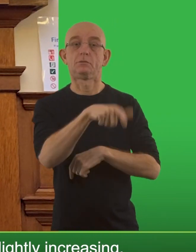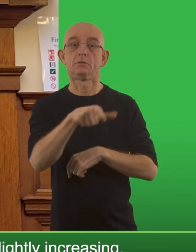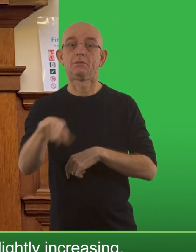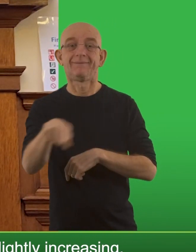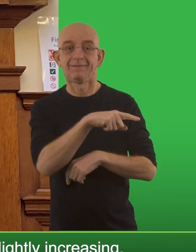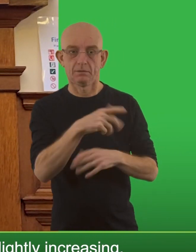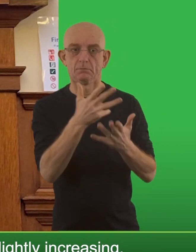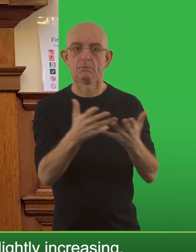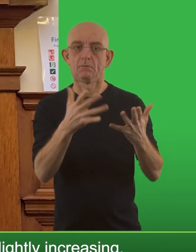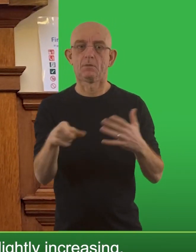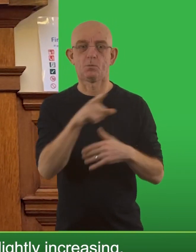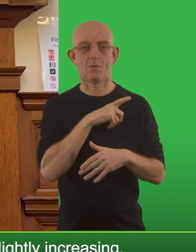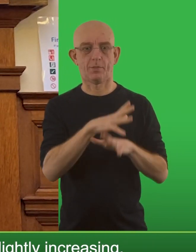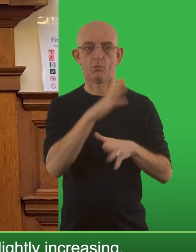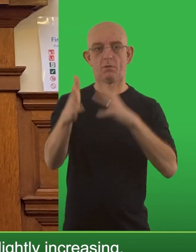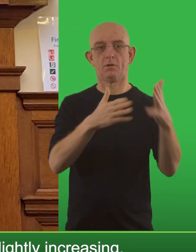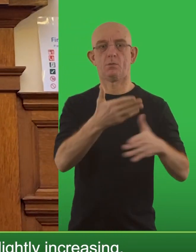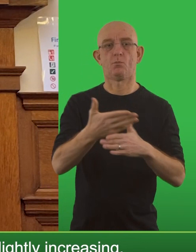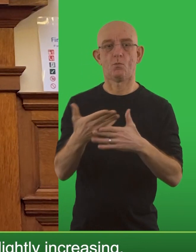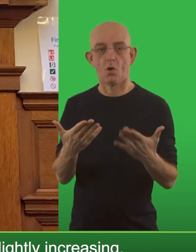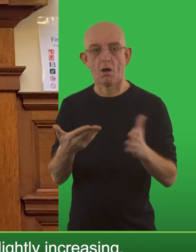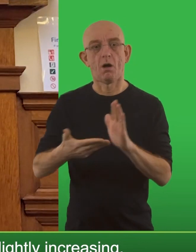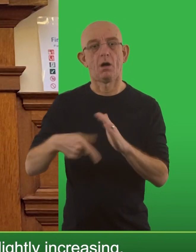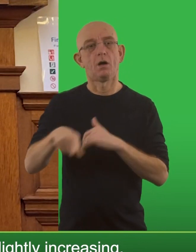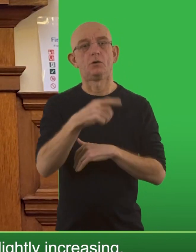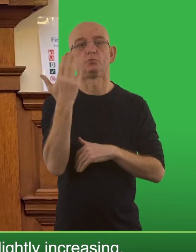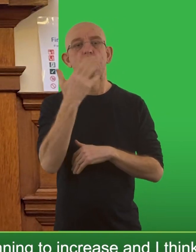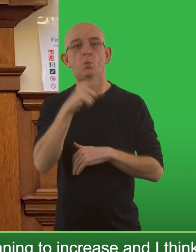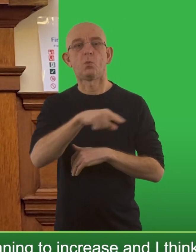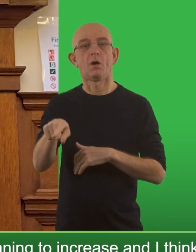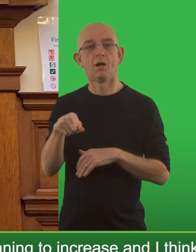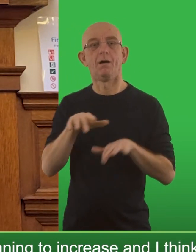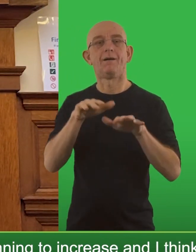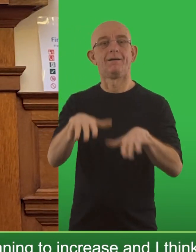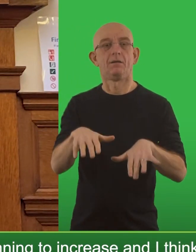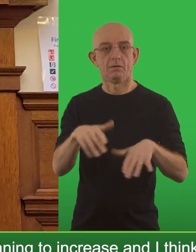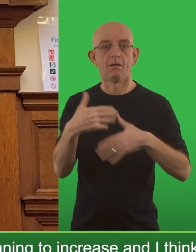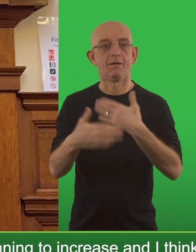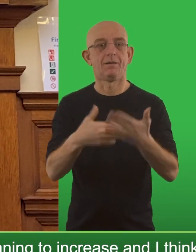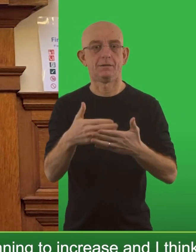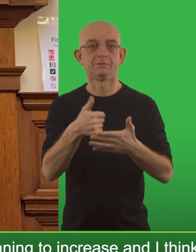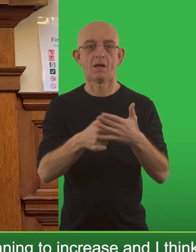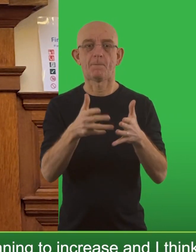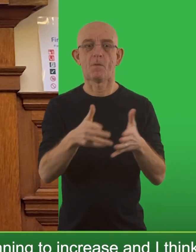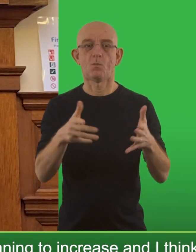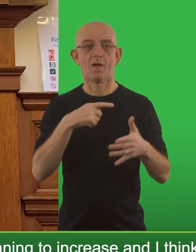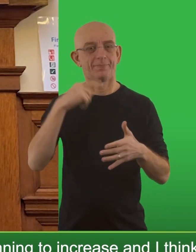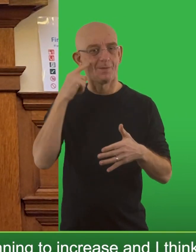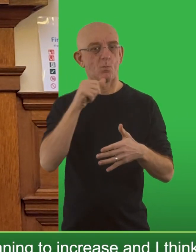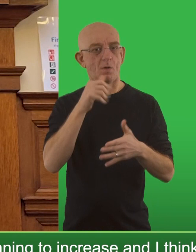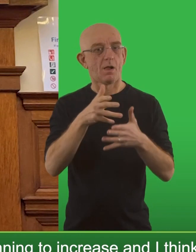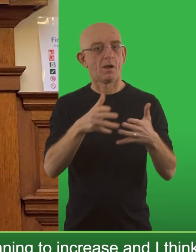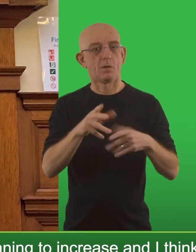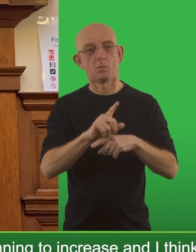population is flat to slightly increasing. They're out and about more. And the school age population is just flat to beginning